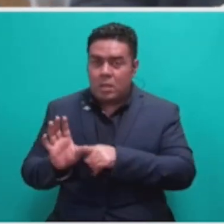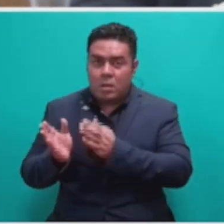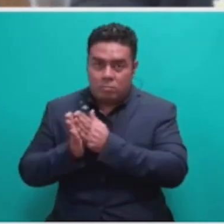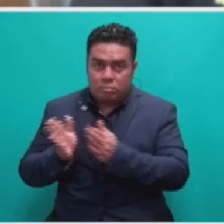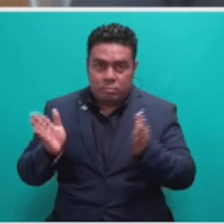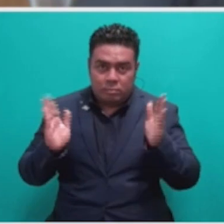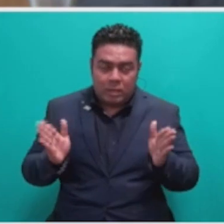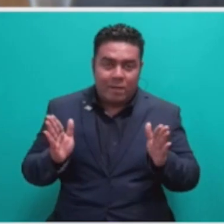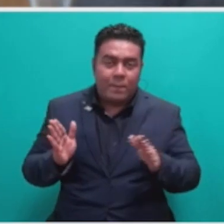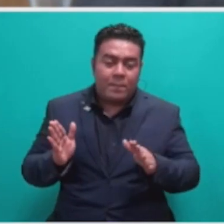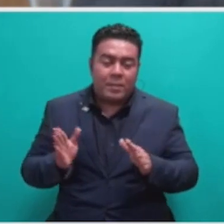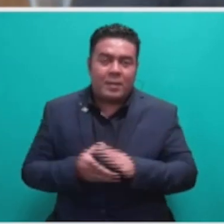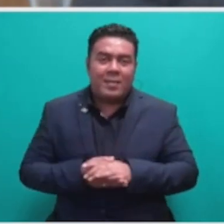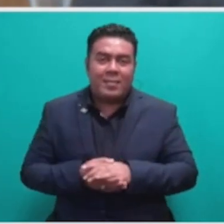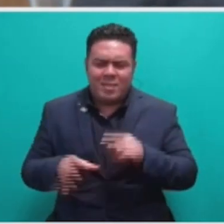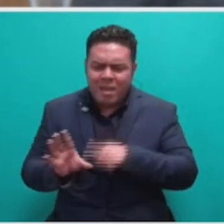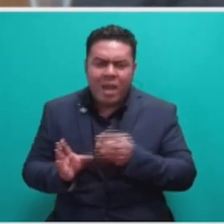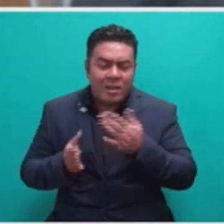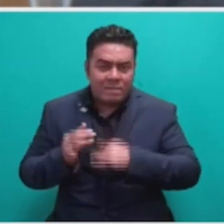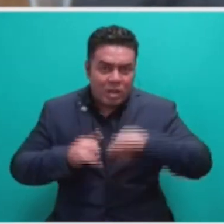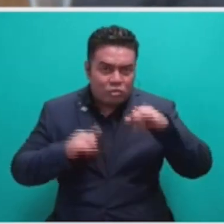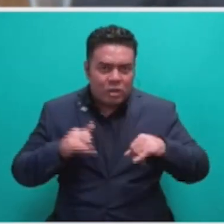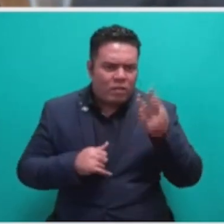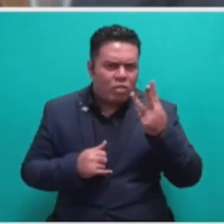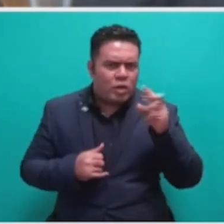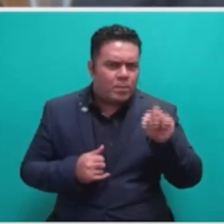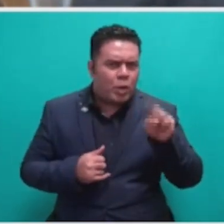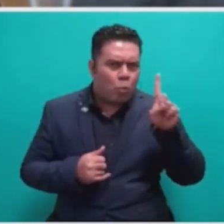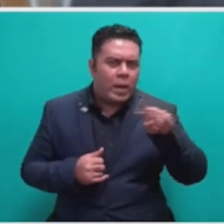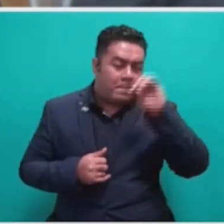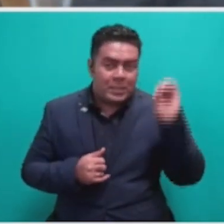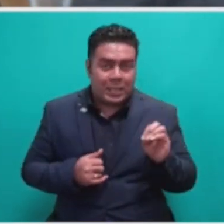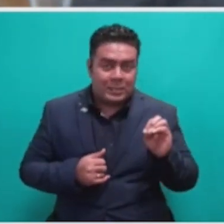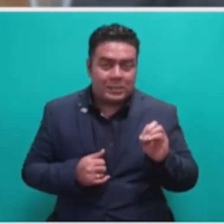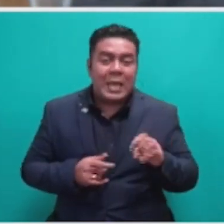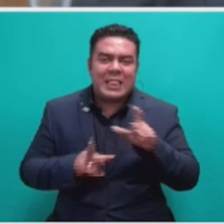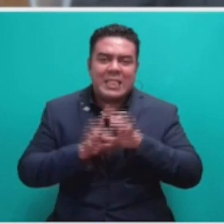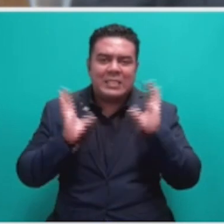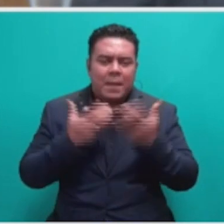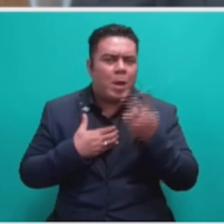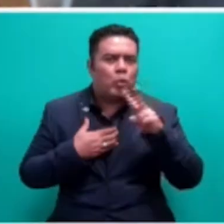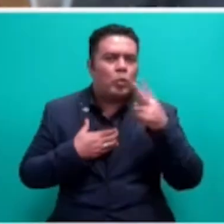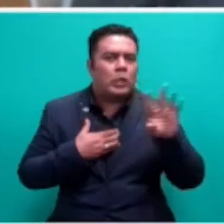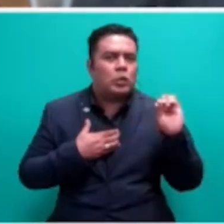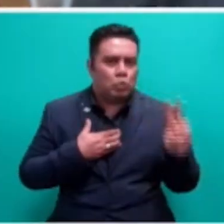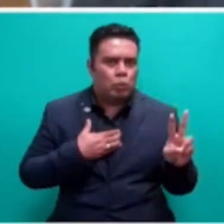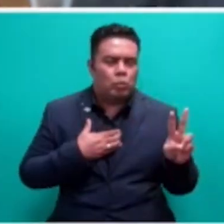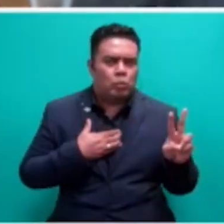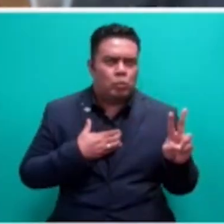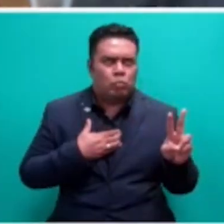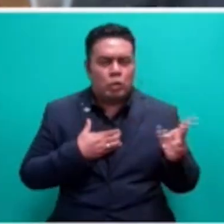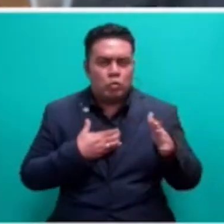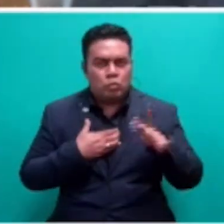year-end inflation for 2022 stood at 3.1% in December 2022. So,